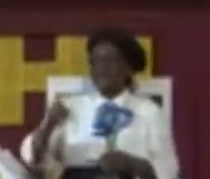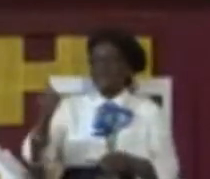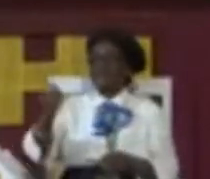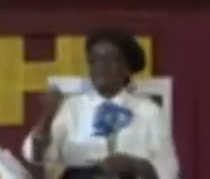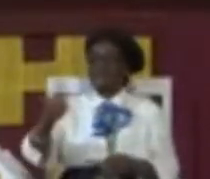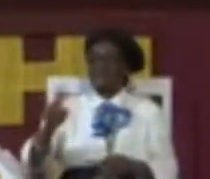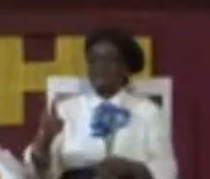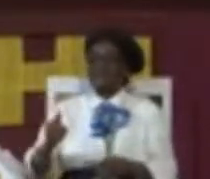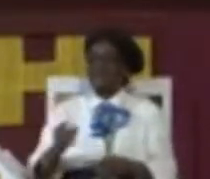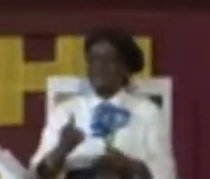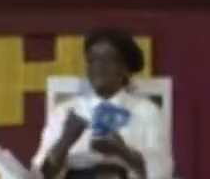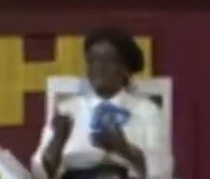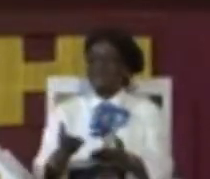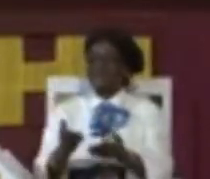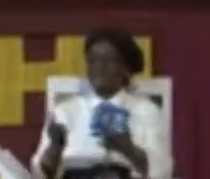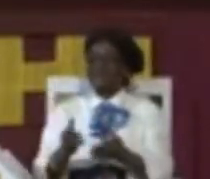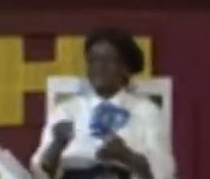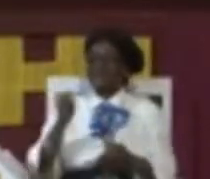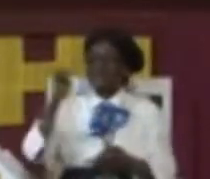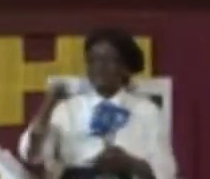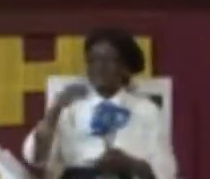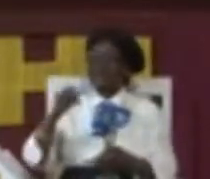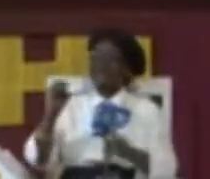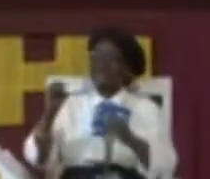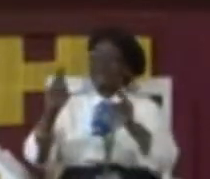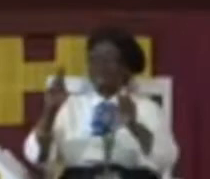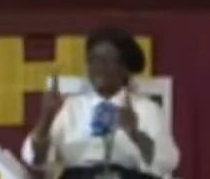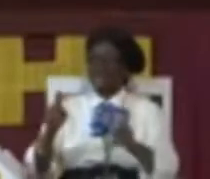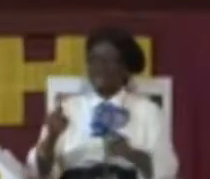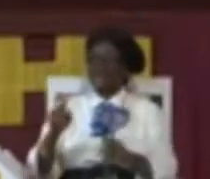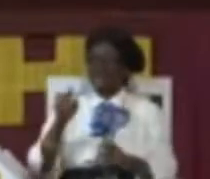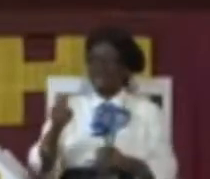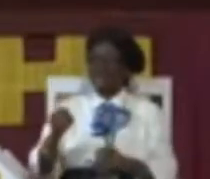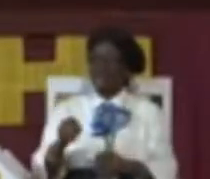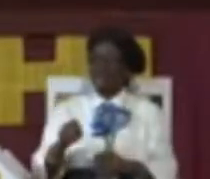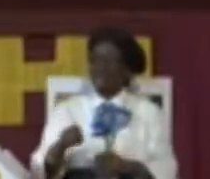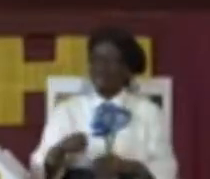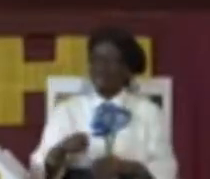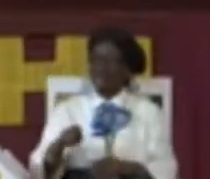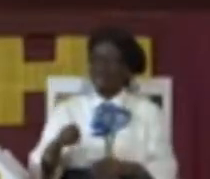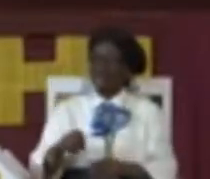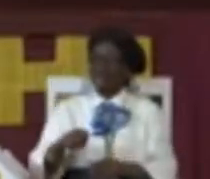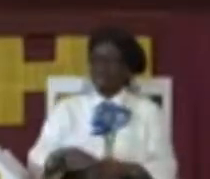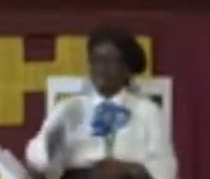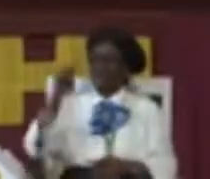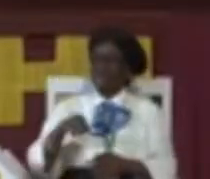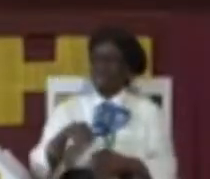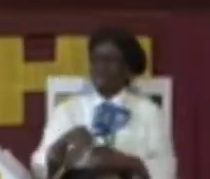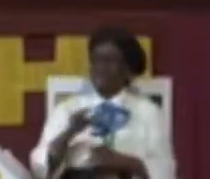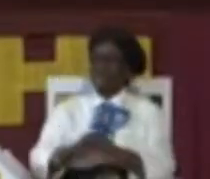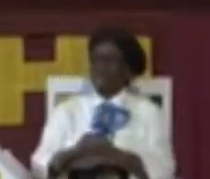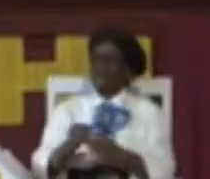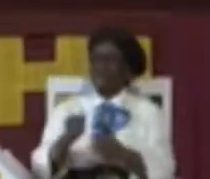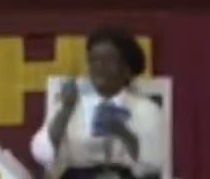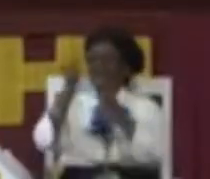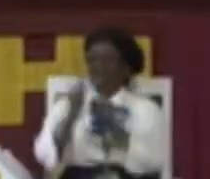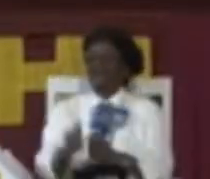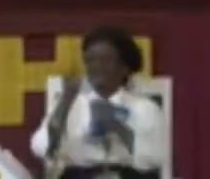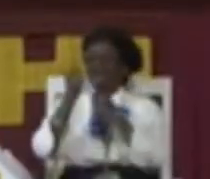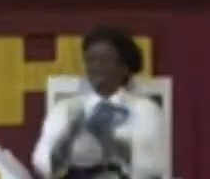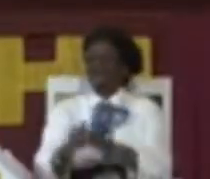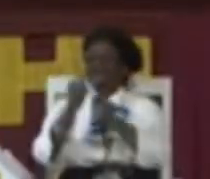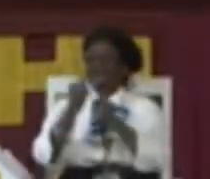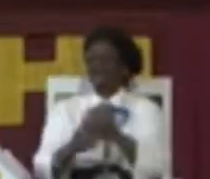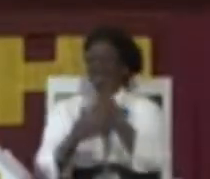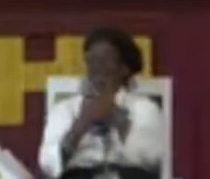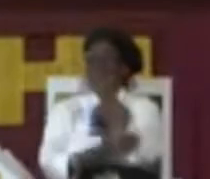My sister said, okay, you jumped on my pounded yam. you try to slap the thing